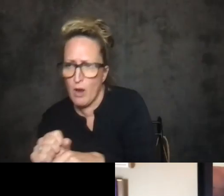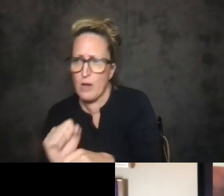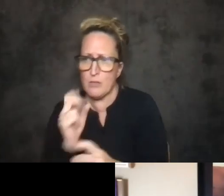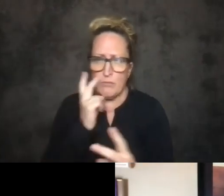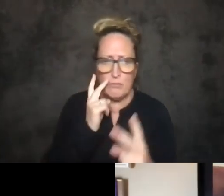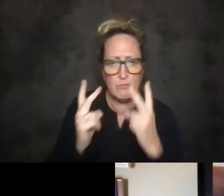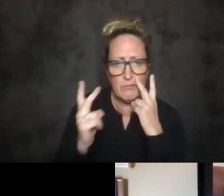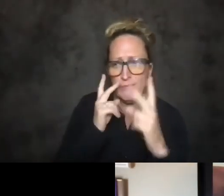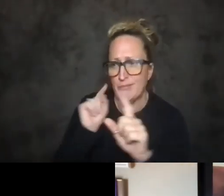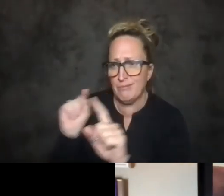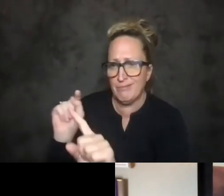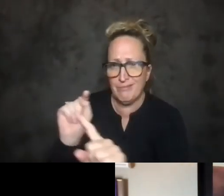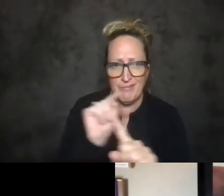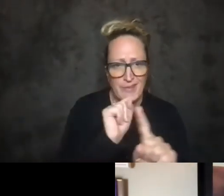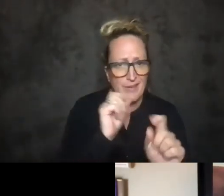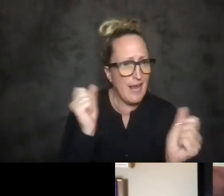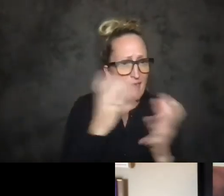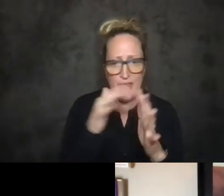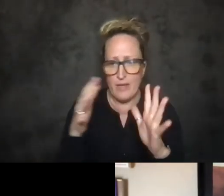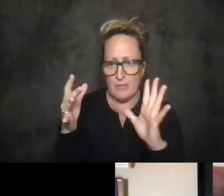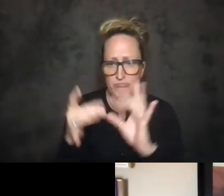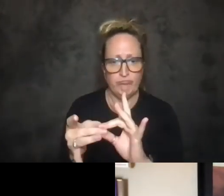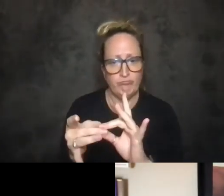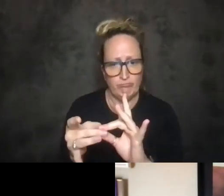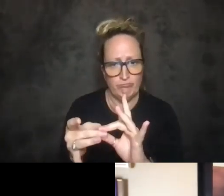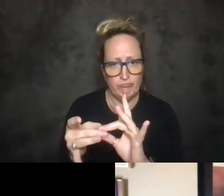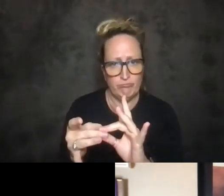how everything links up.